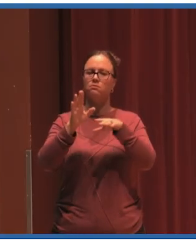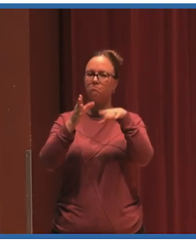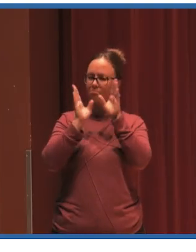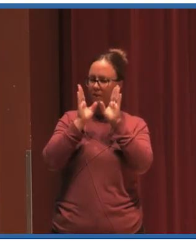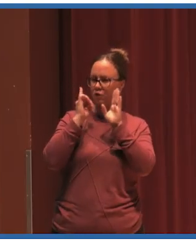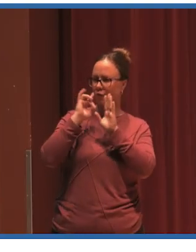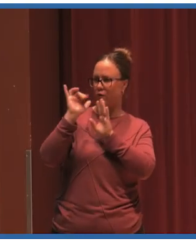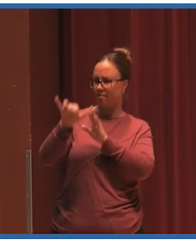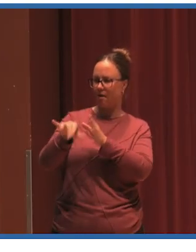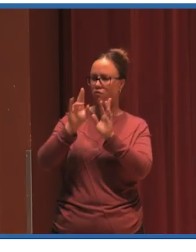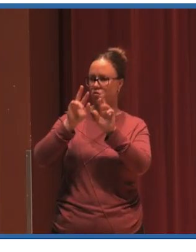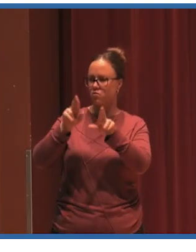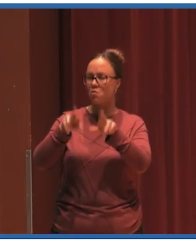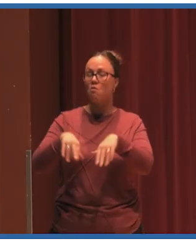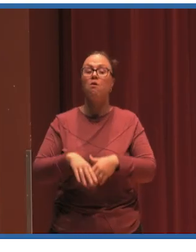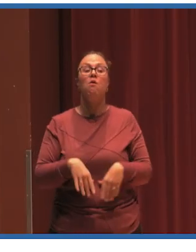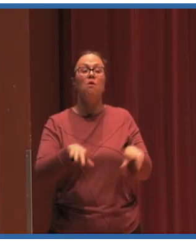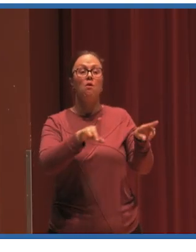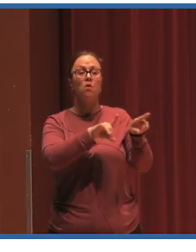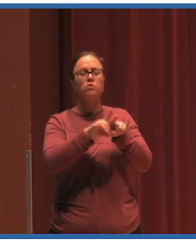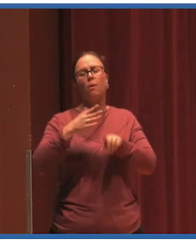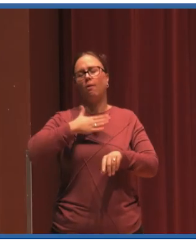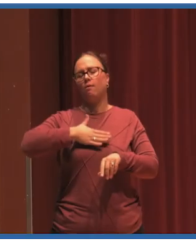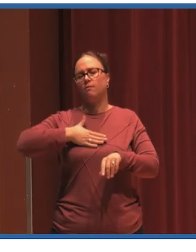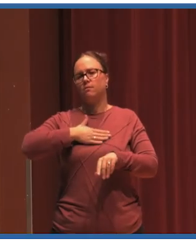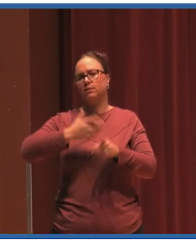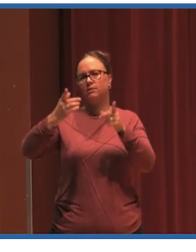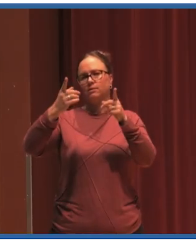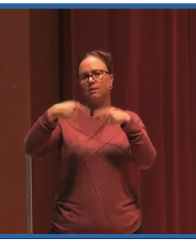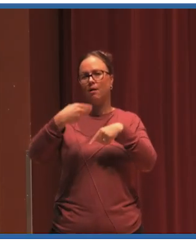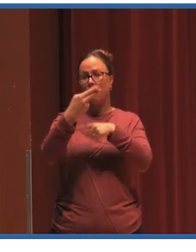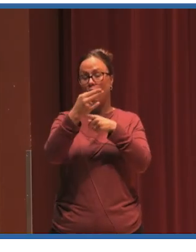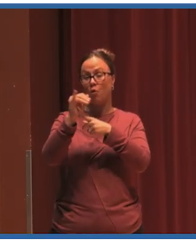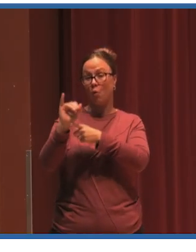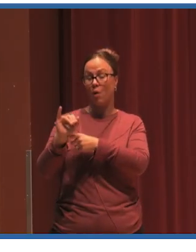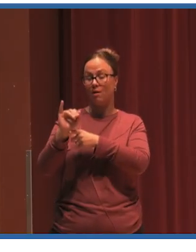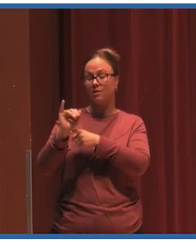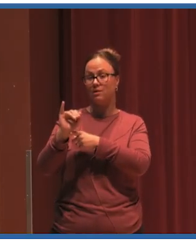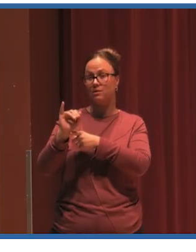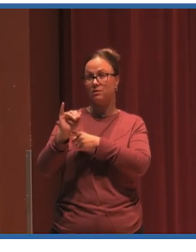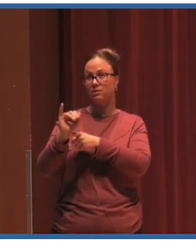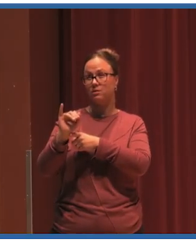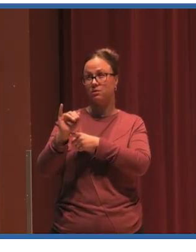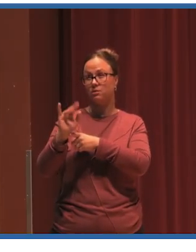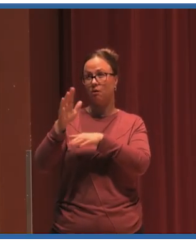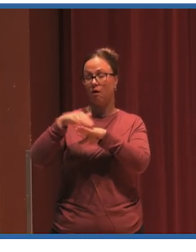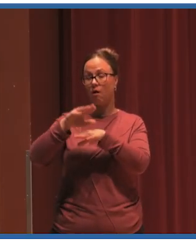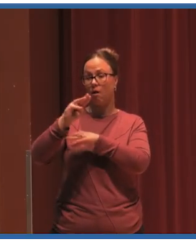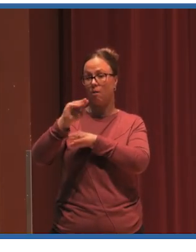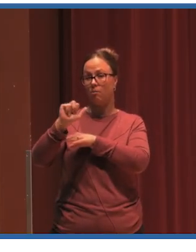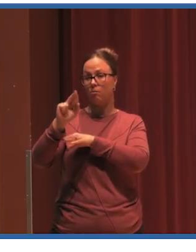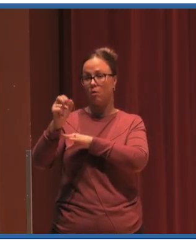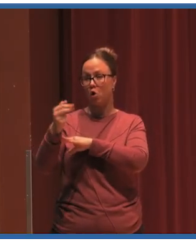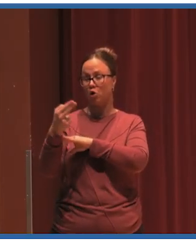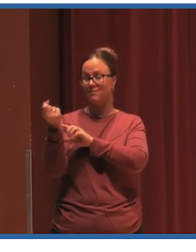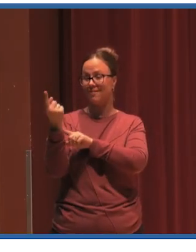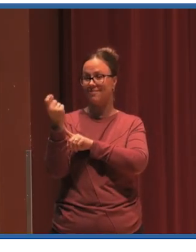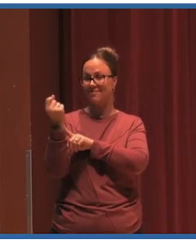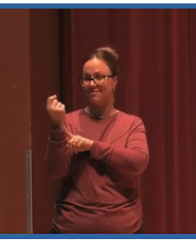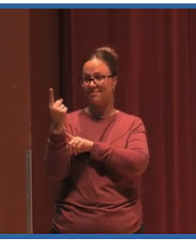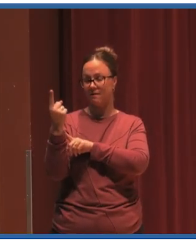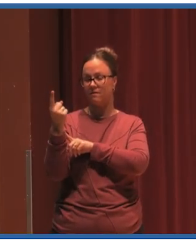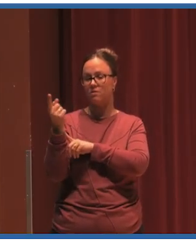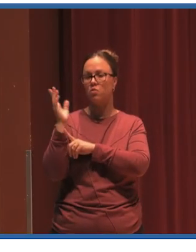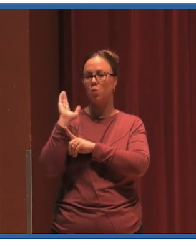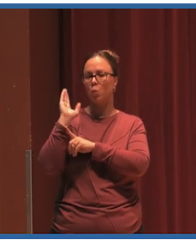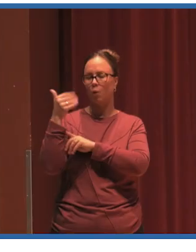for. Also, as Craig mentioned, please come to the Harkin on Wellness Symposium on actually March 11th. We're going to have